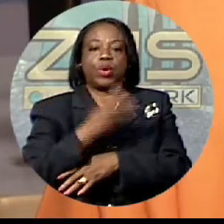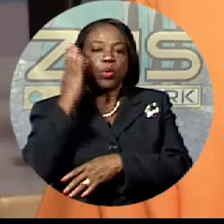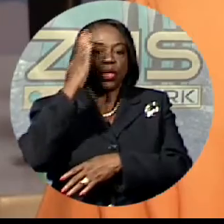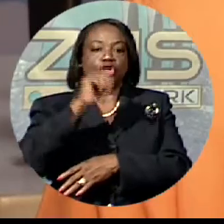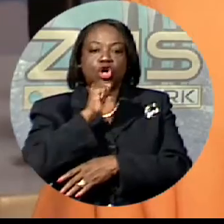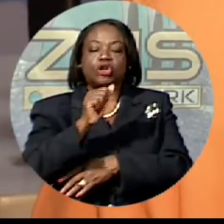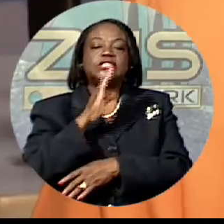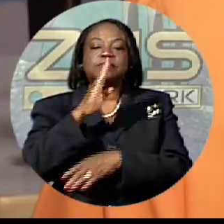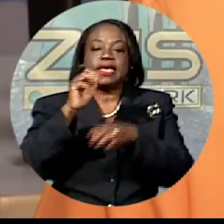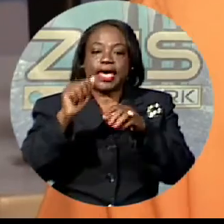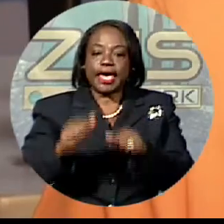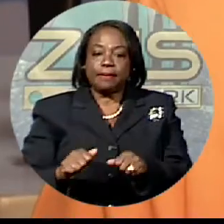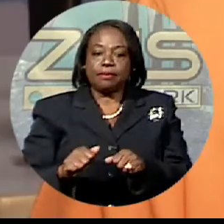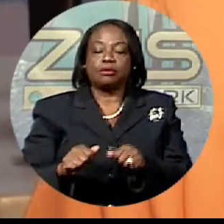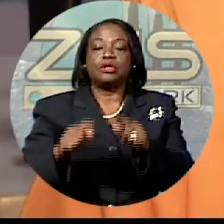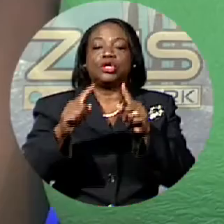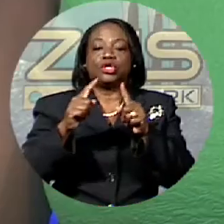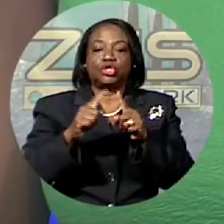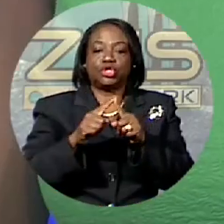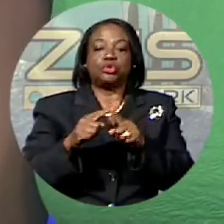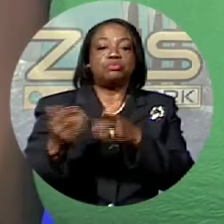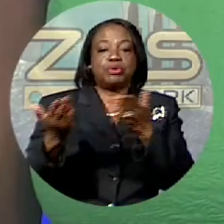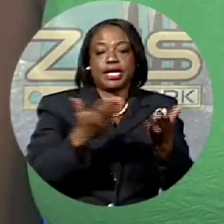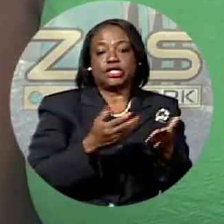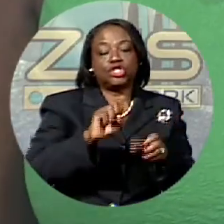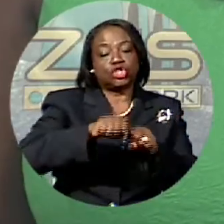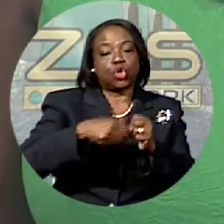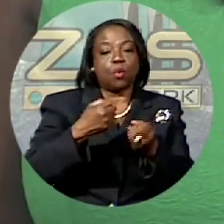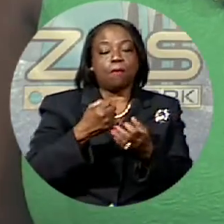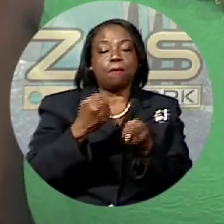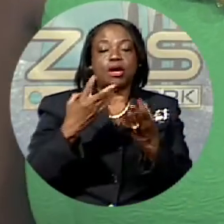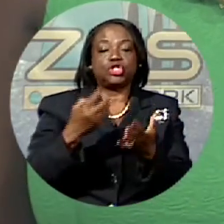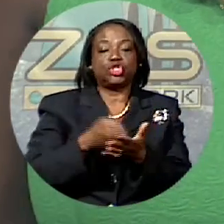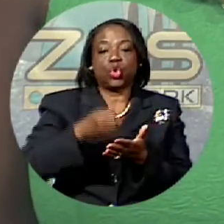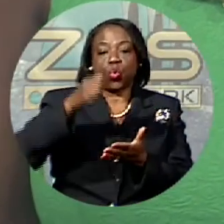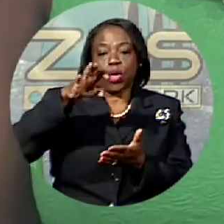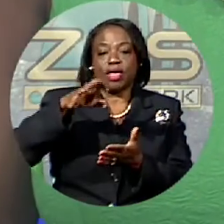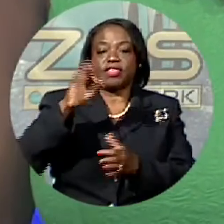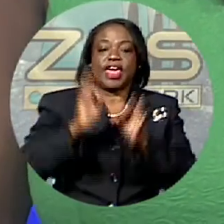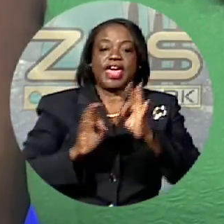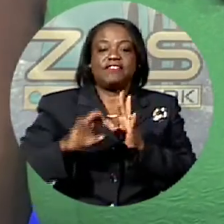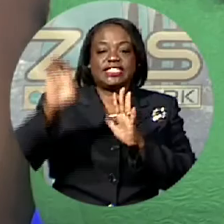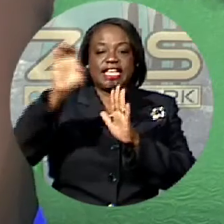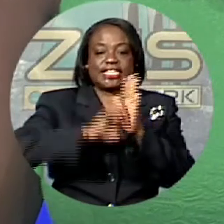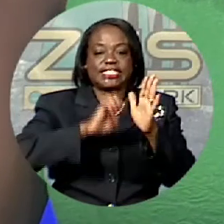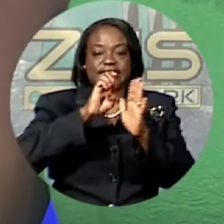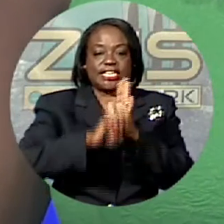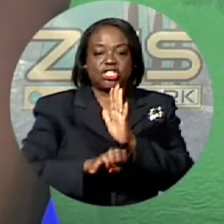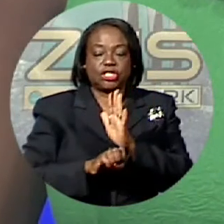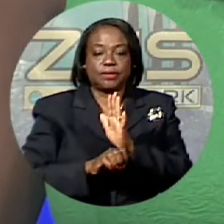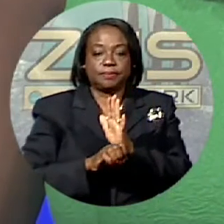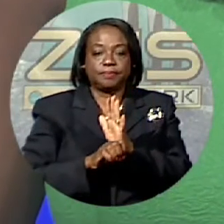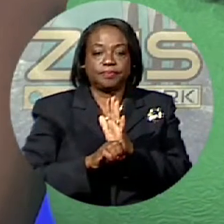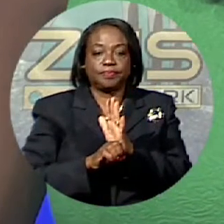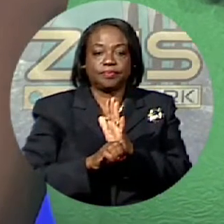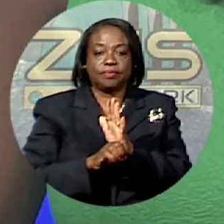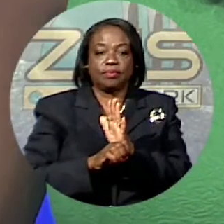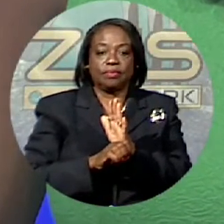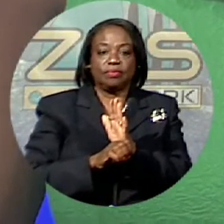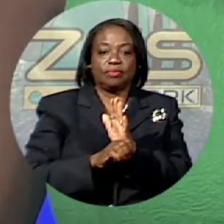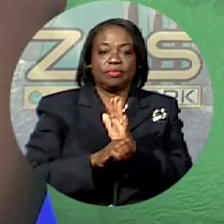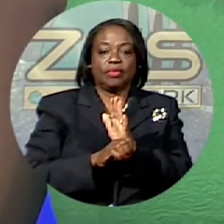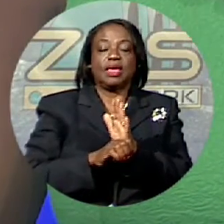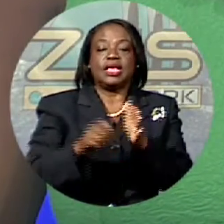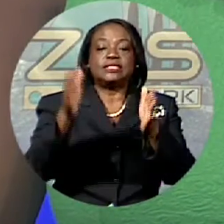be a thing of extinction. Well, while poaching is still a challenge, the minister has praised the efforts of the Royal Bahamas Defense